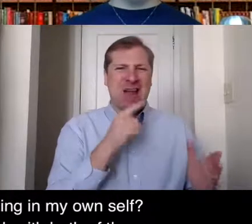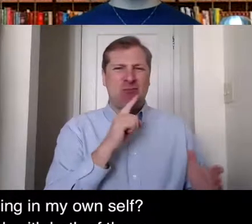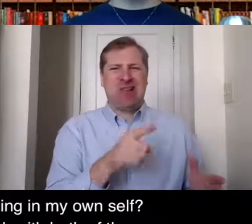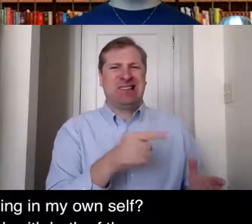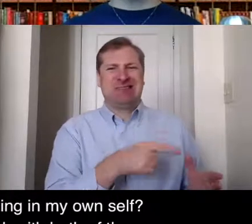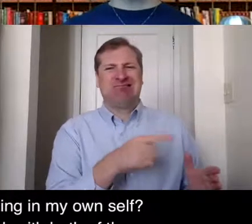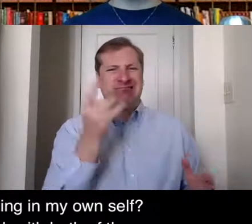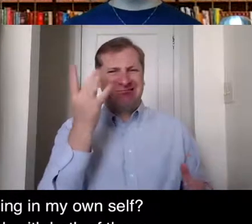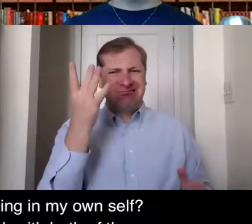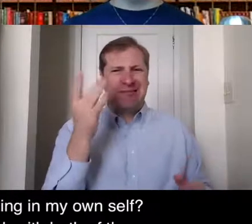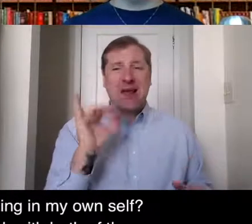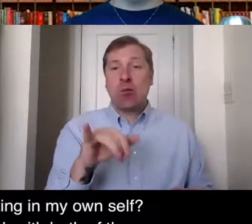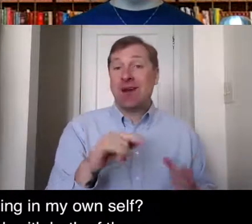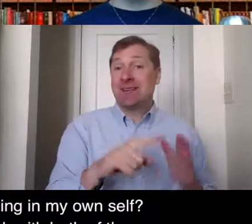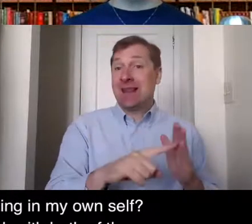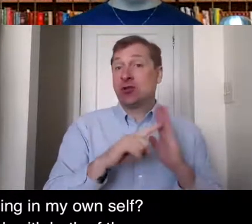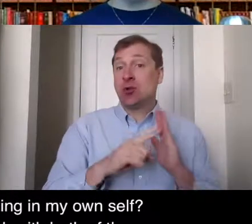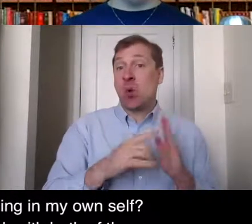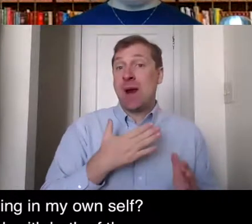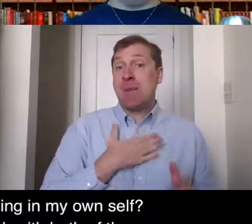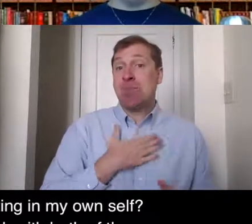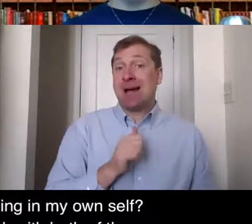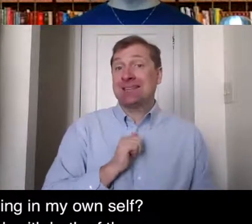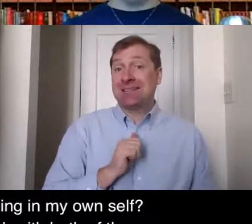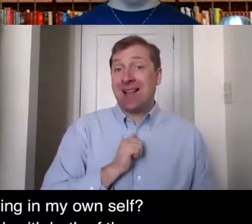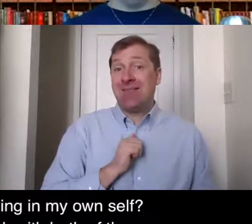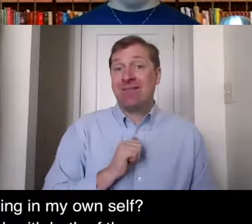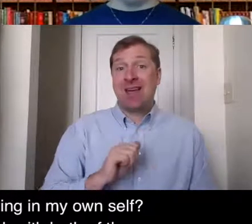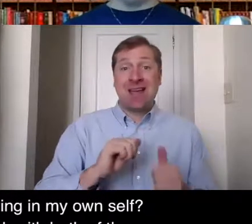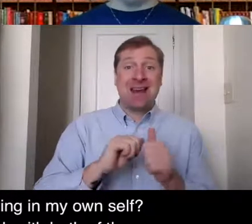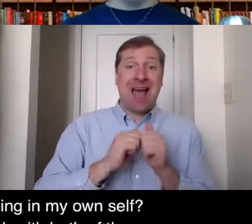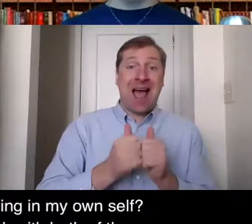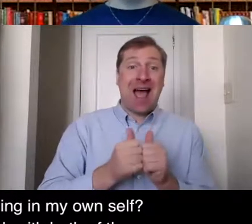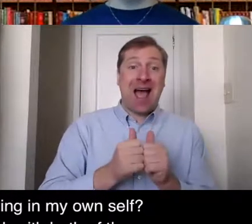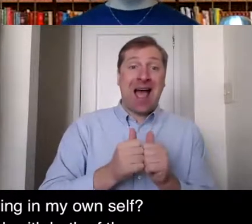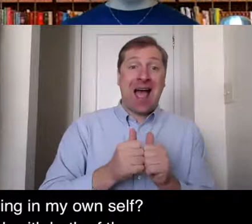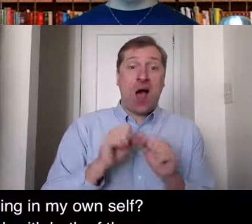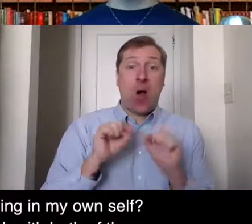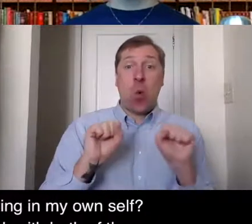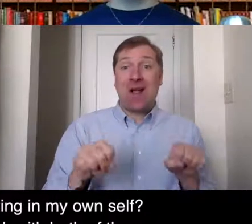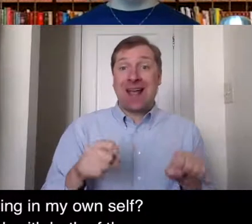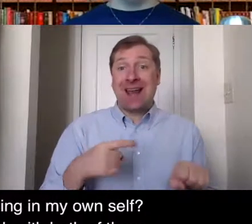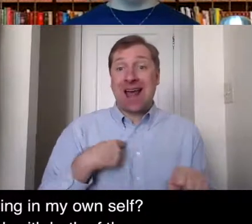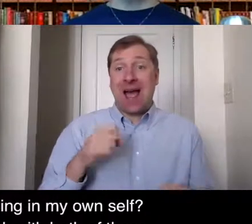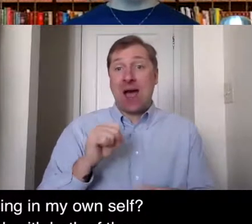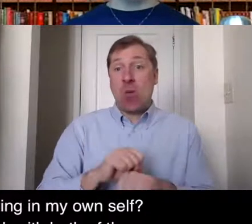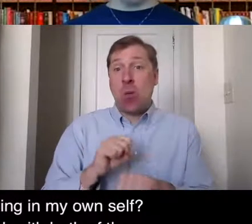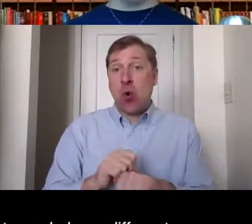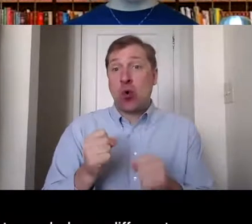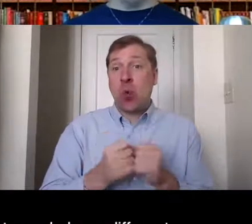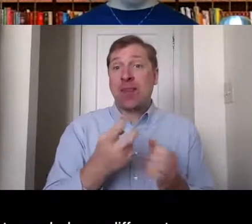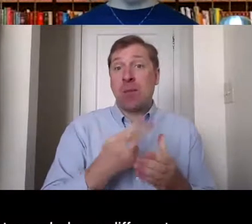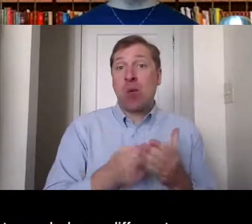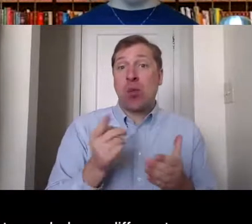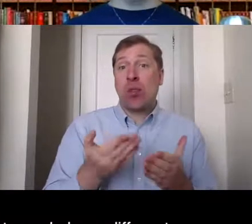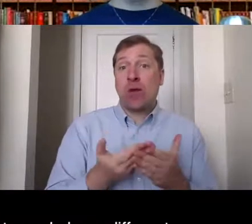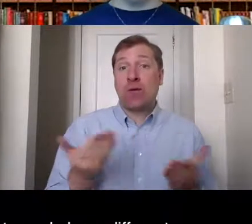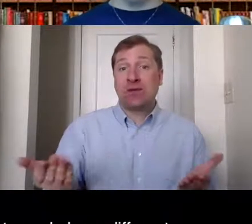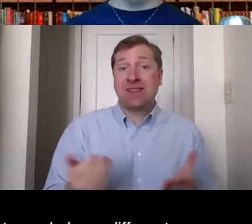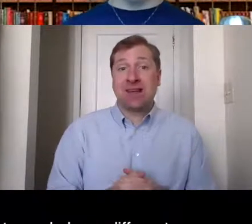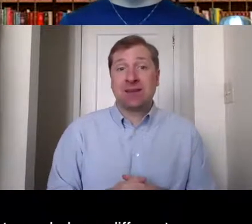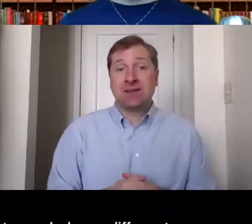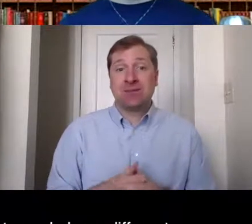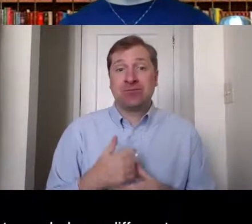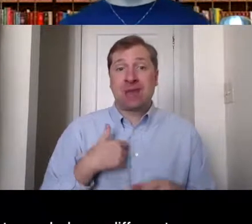And what is that reflecting in my own self? And how can I then work with both of these things? I am